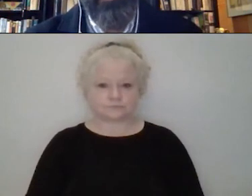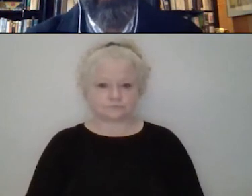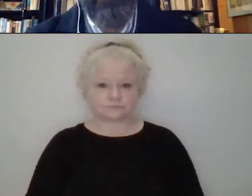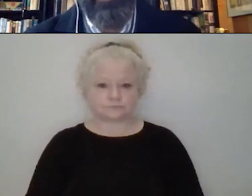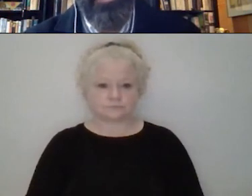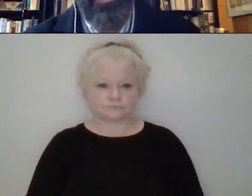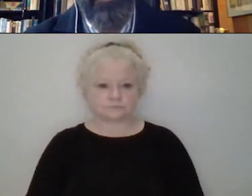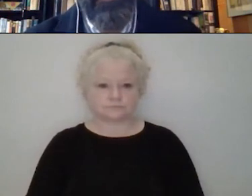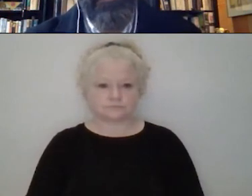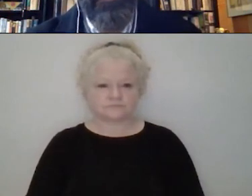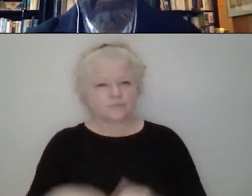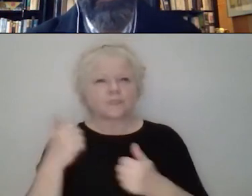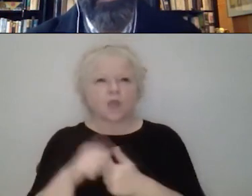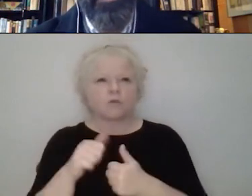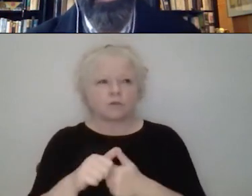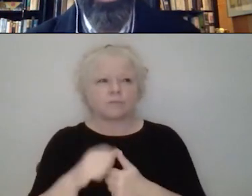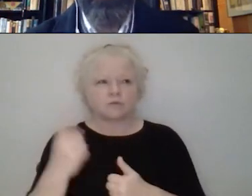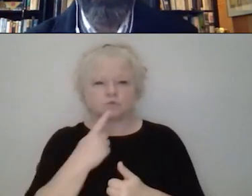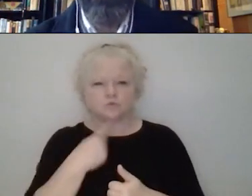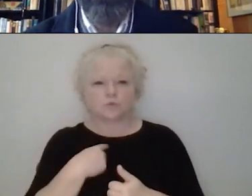remember something you told me, which was that